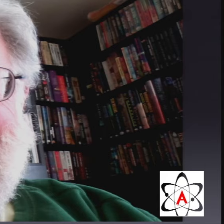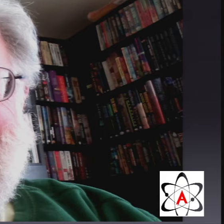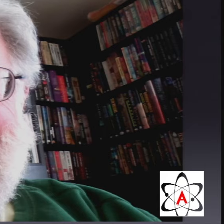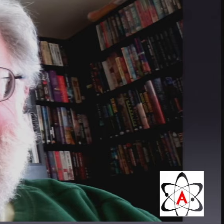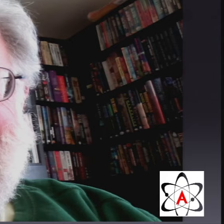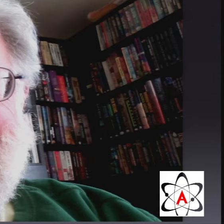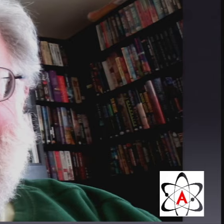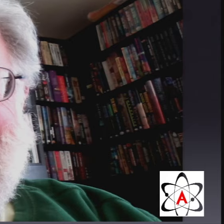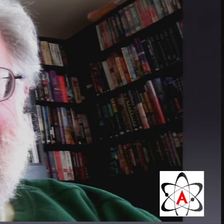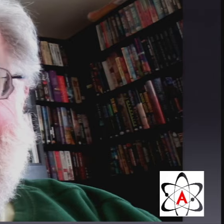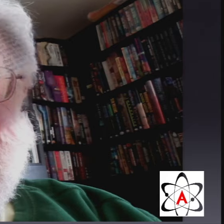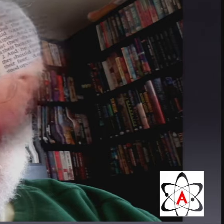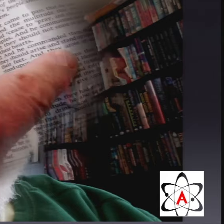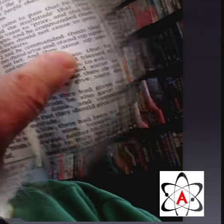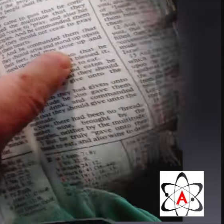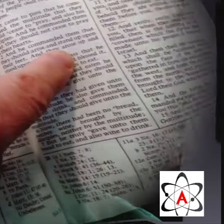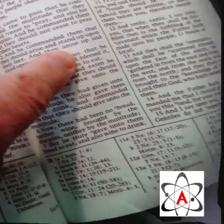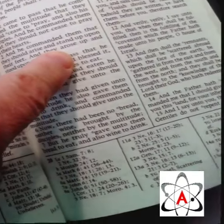with a Book of Mormon.